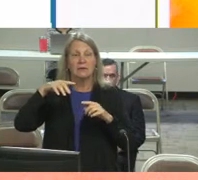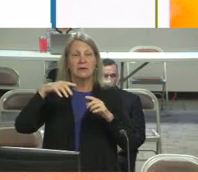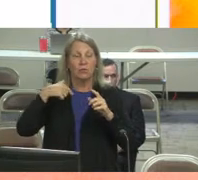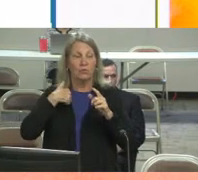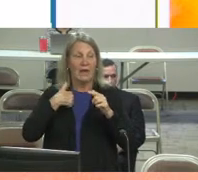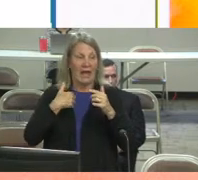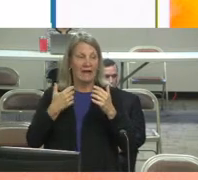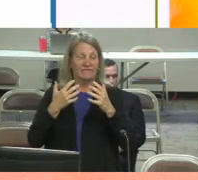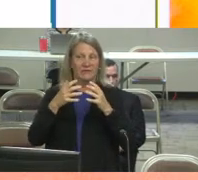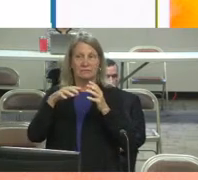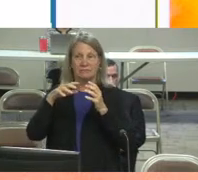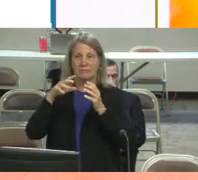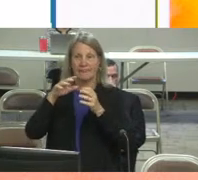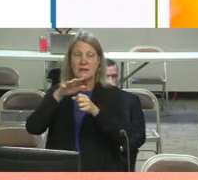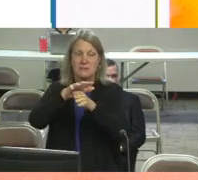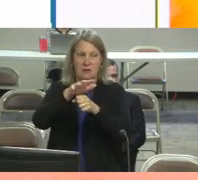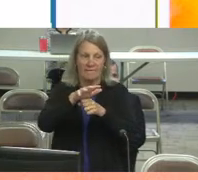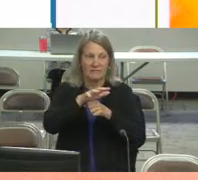and successful